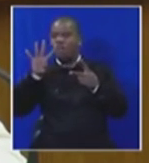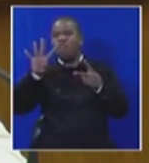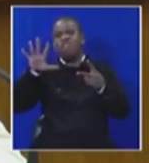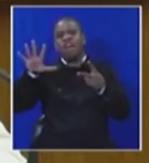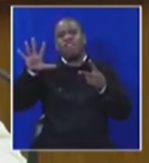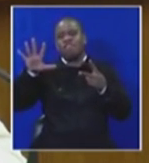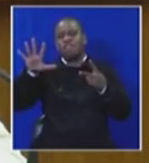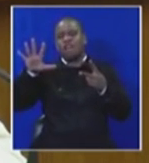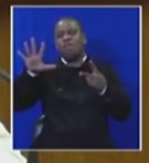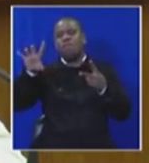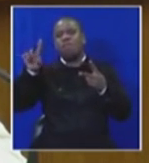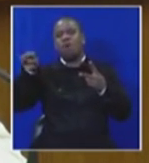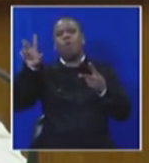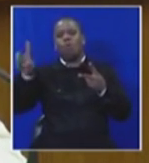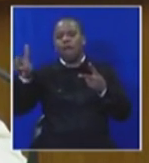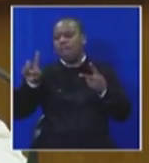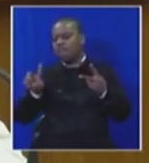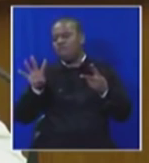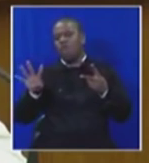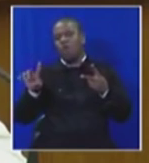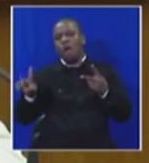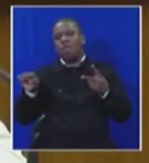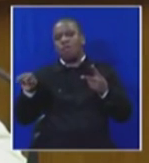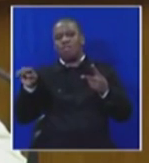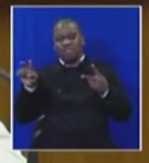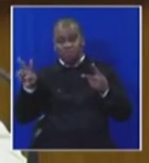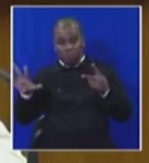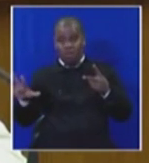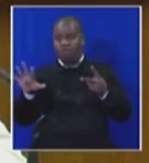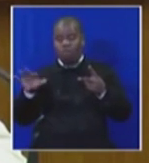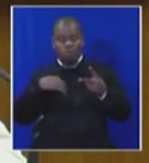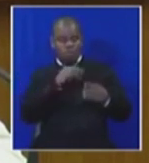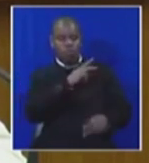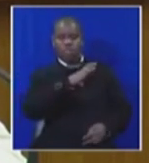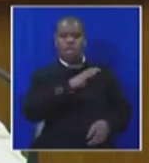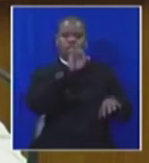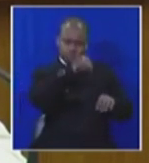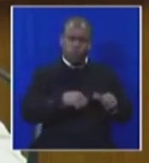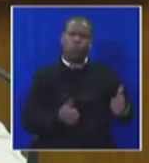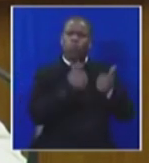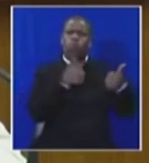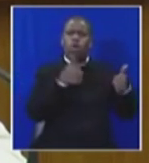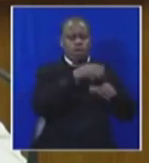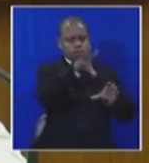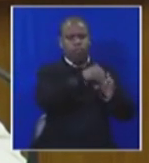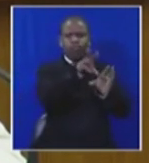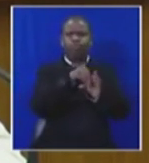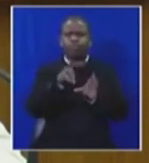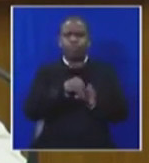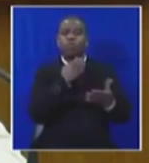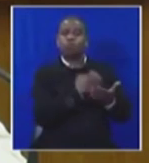and 41% respectively. The Western Cape has the highest absorption rate of people into the economy